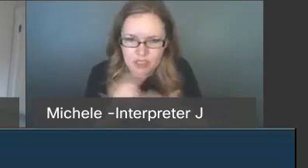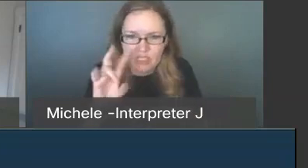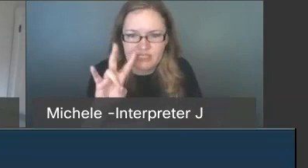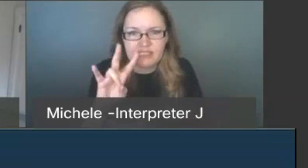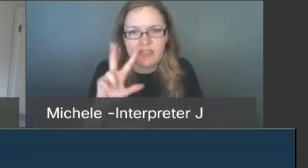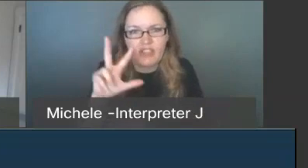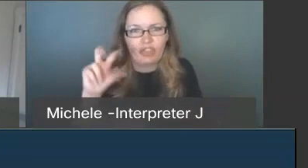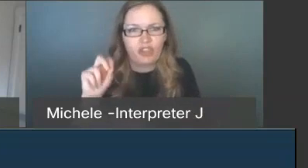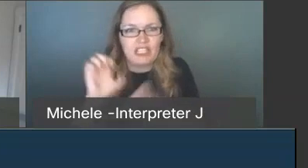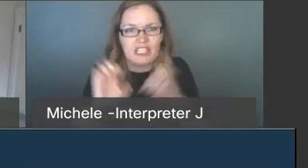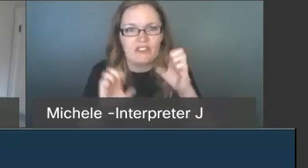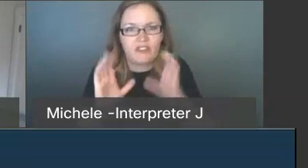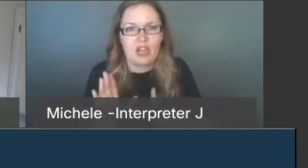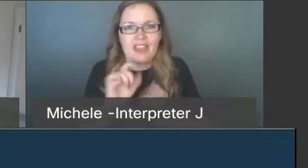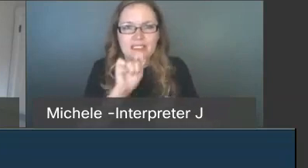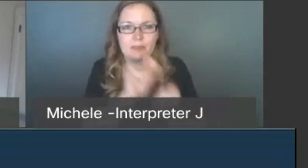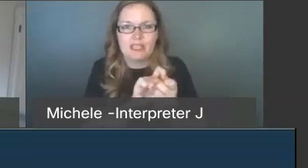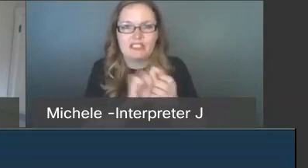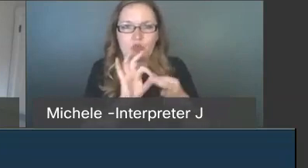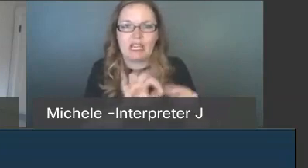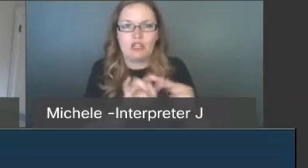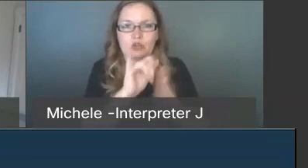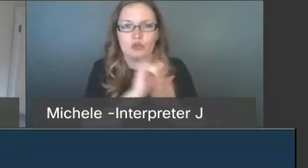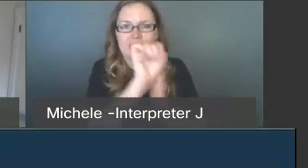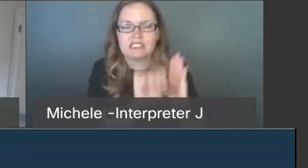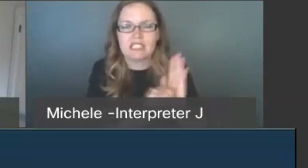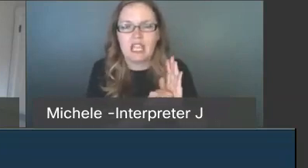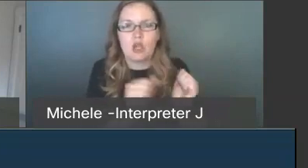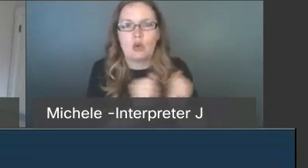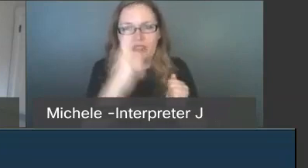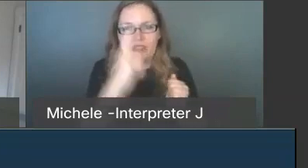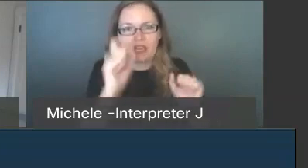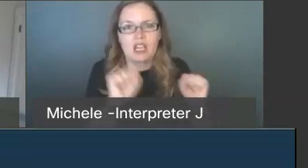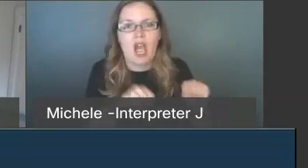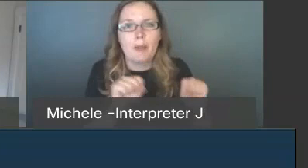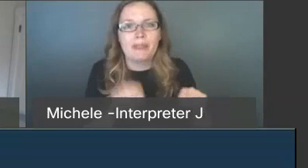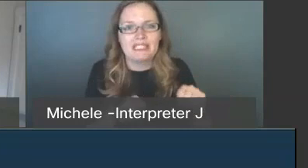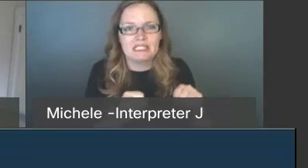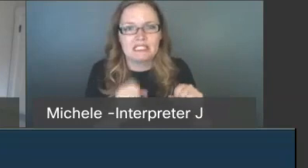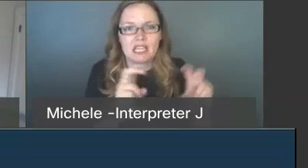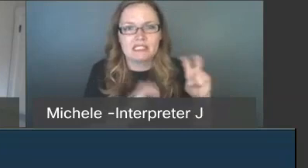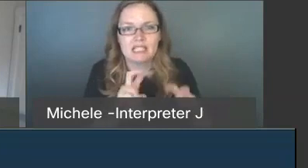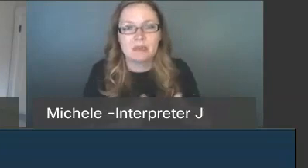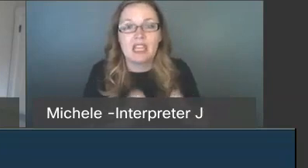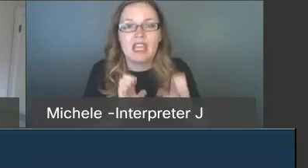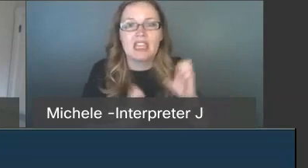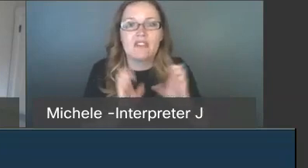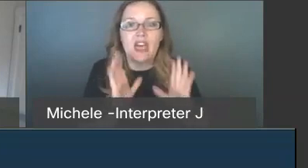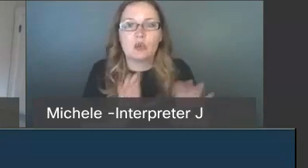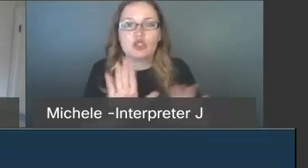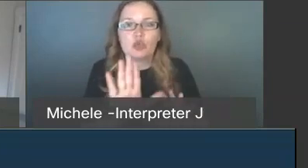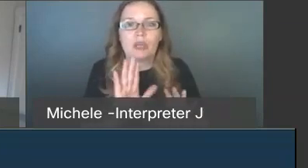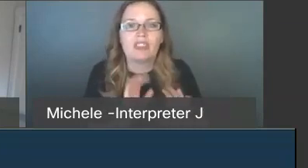is the specific New York State law with regard to competence assessment. Evaluators conducting their